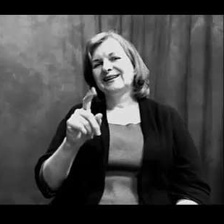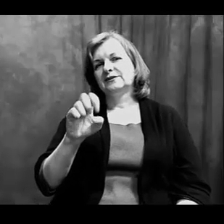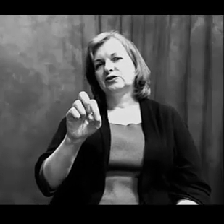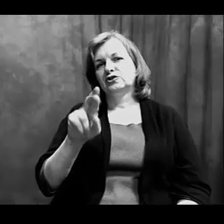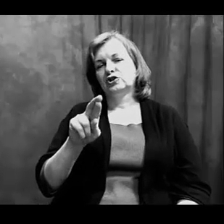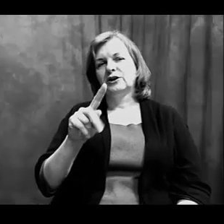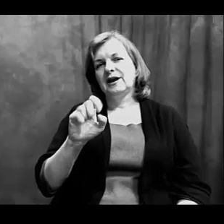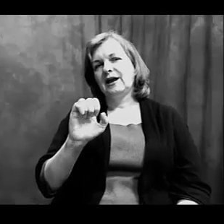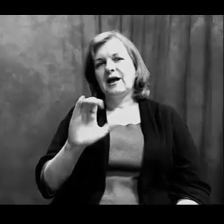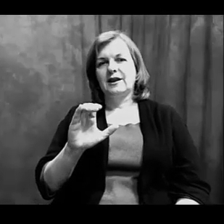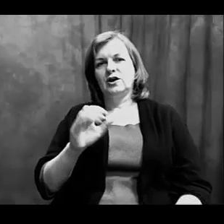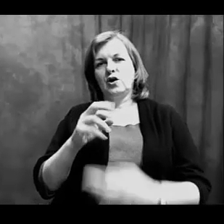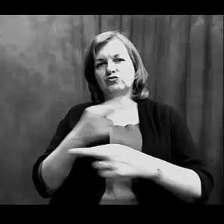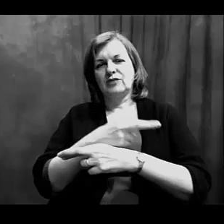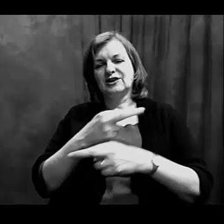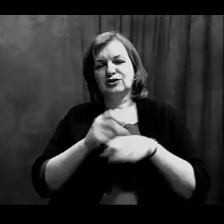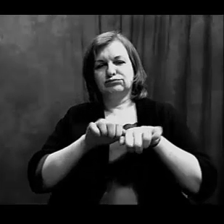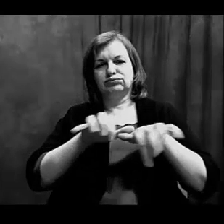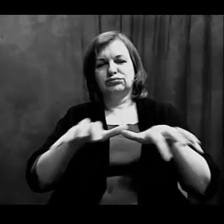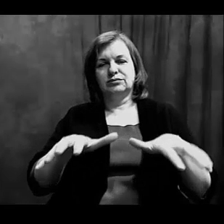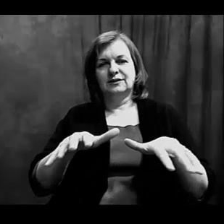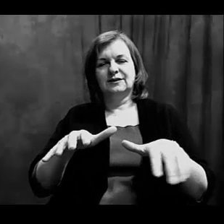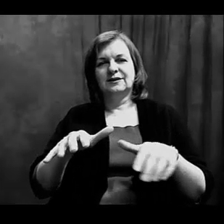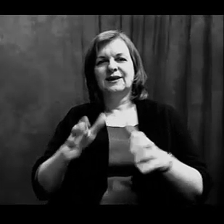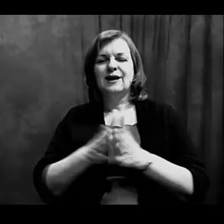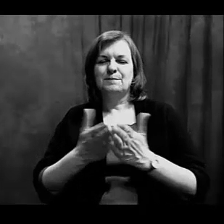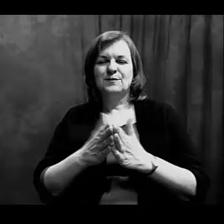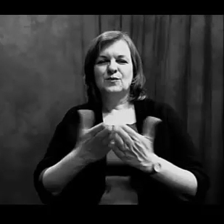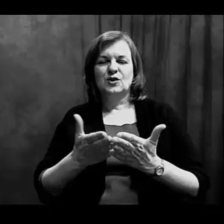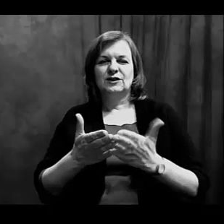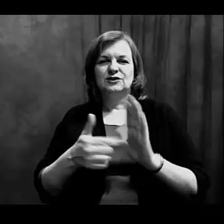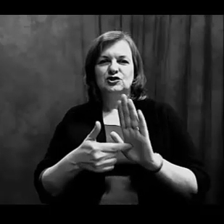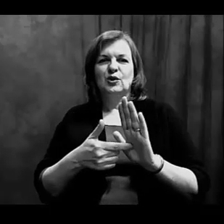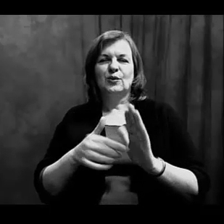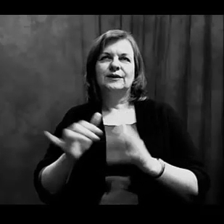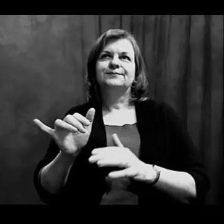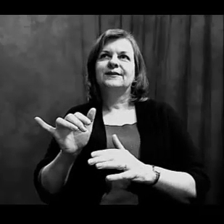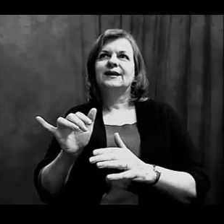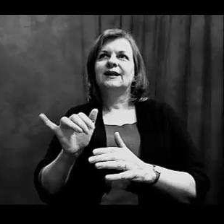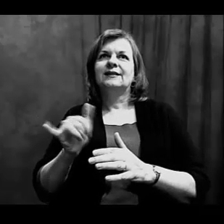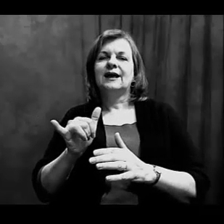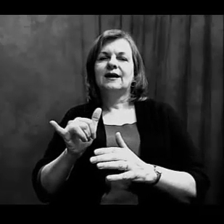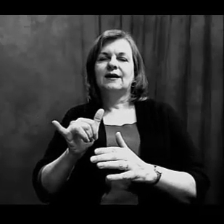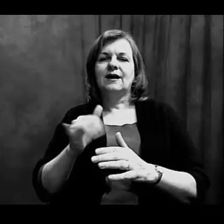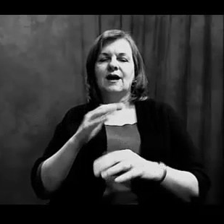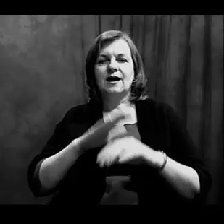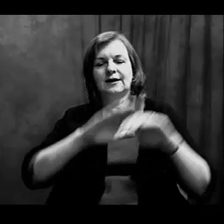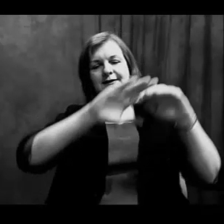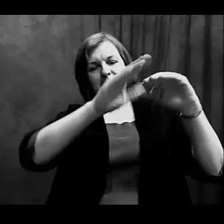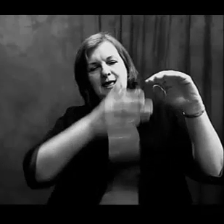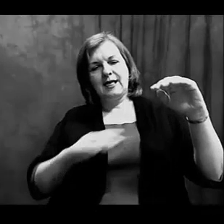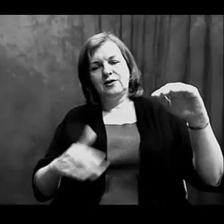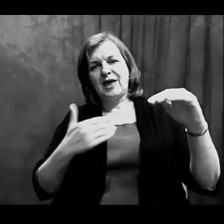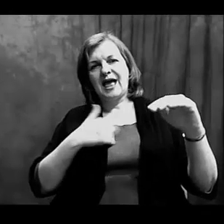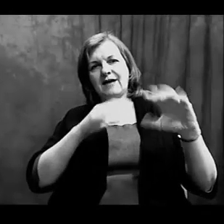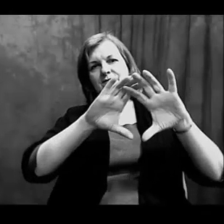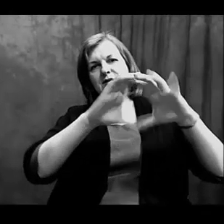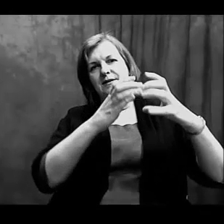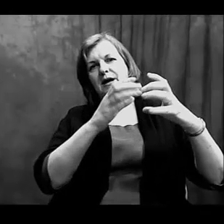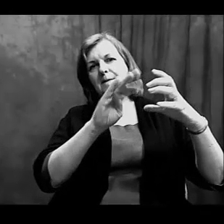So an exergonic reaction, textbooks always refer to it as kind of rolling a ball down the